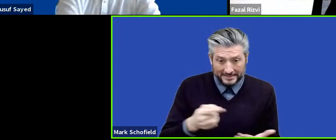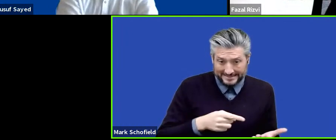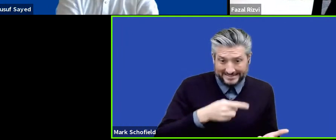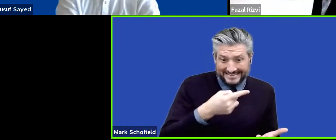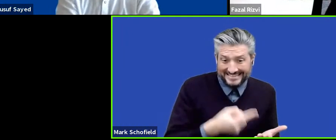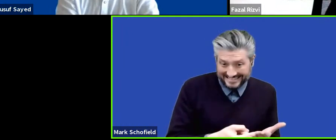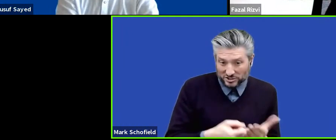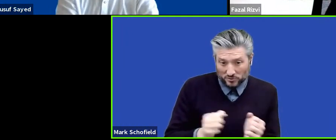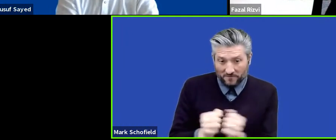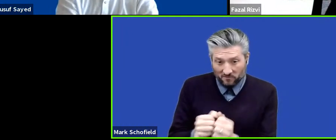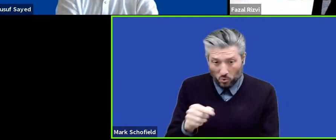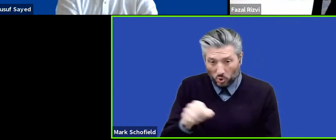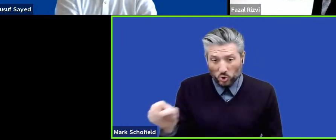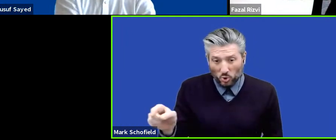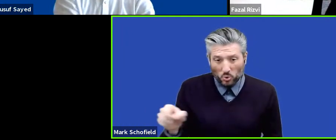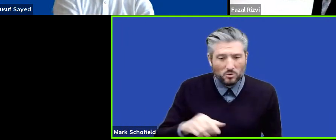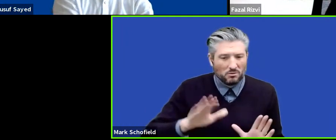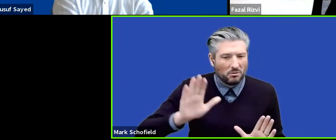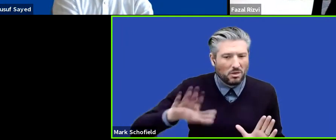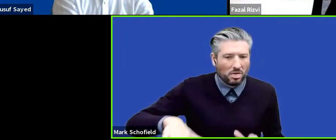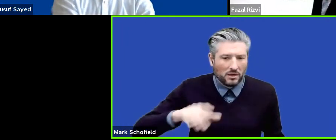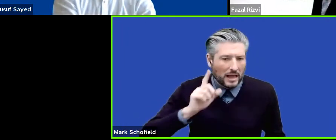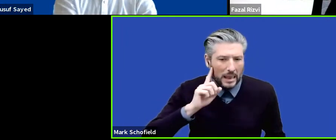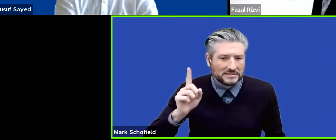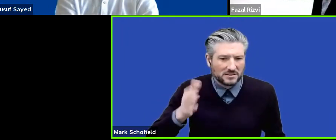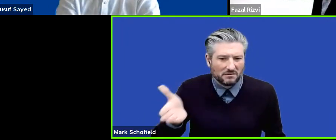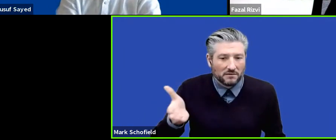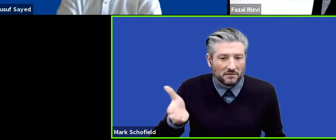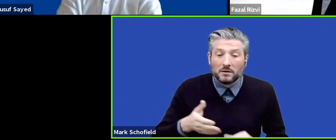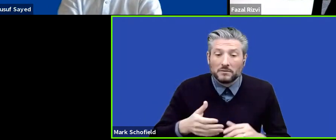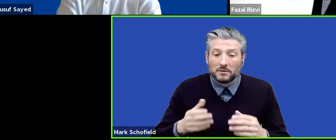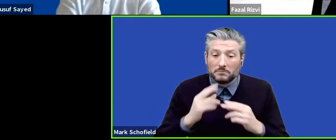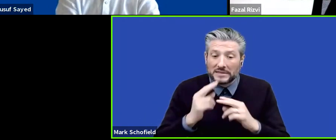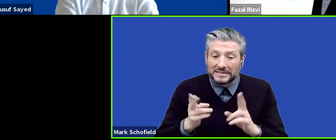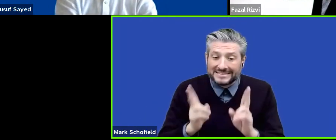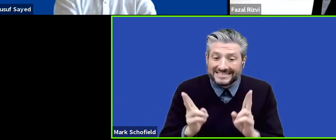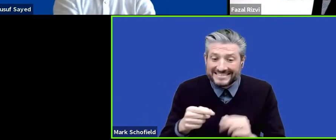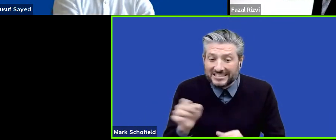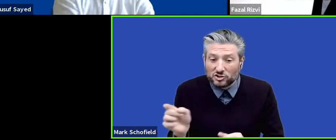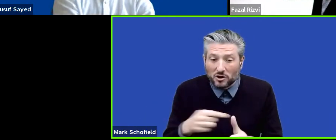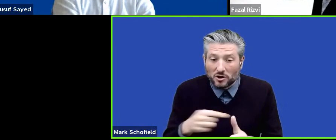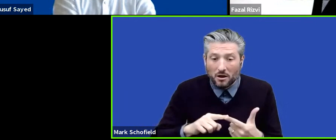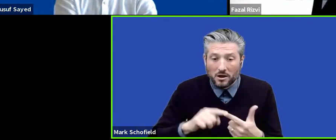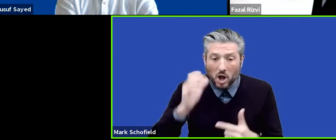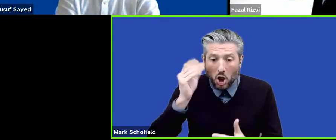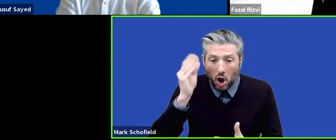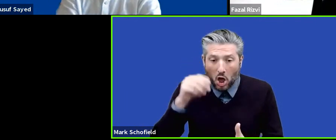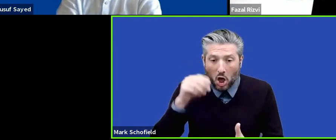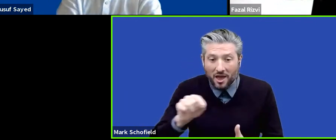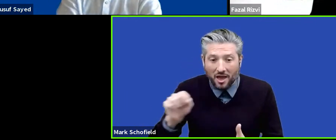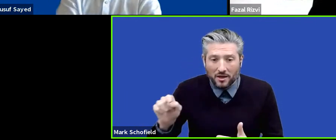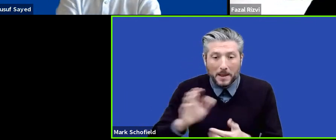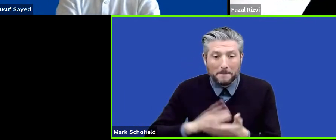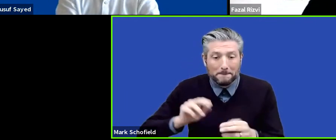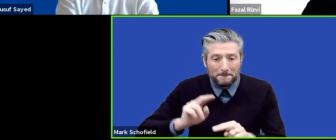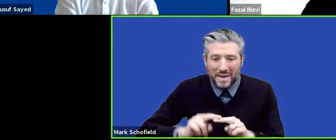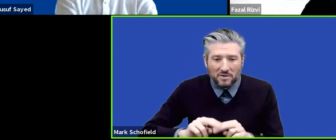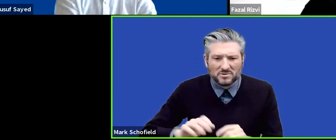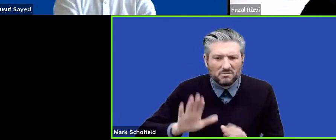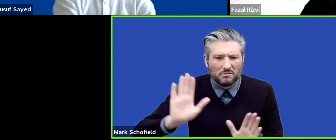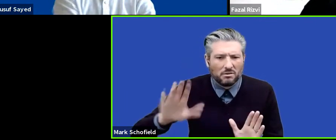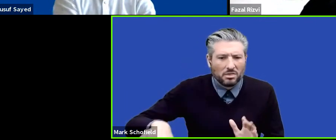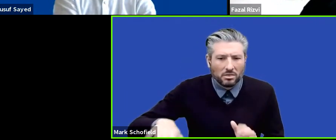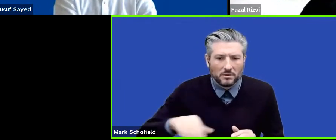represented, in particular teachers, parents, and learners. Often there's been a strong, what one